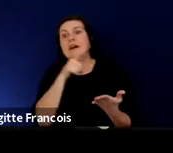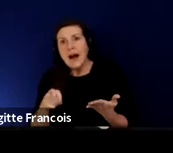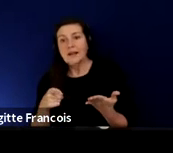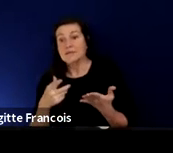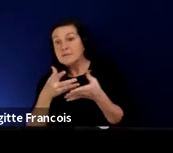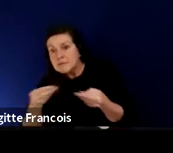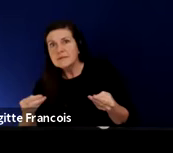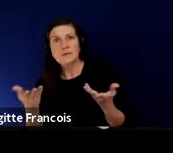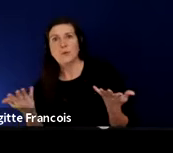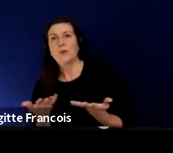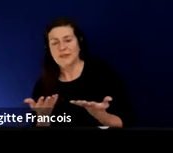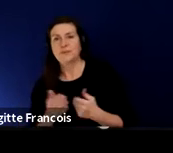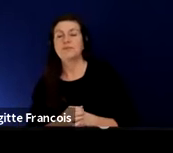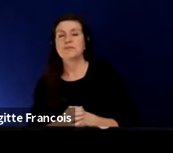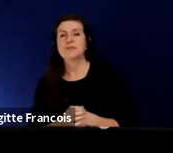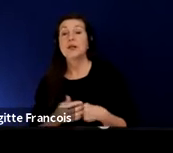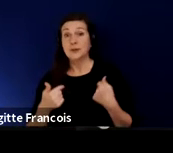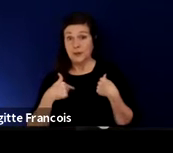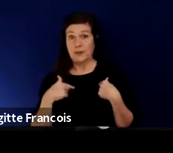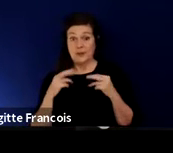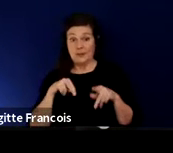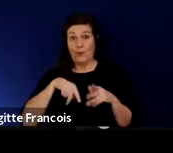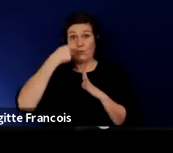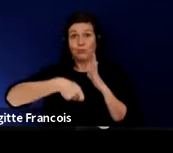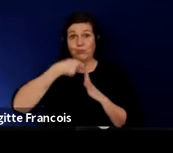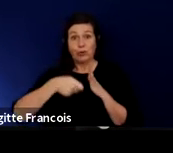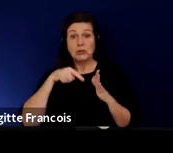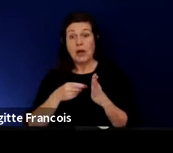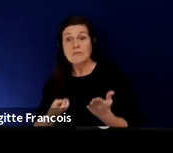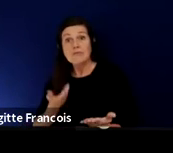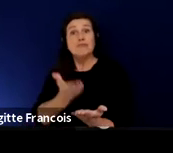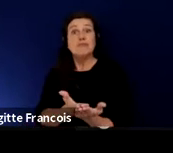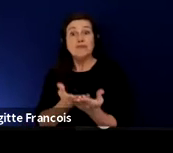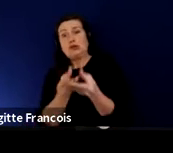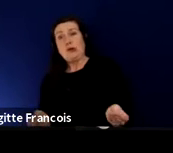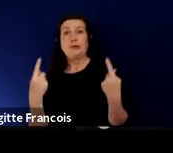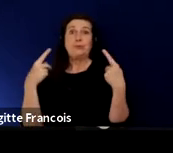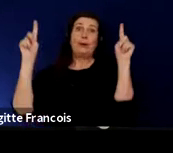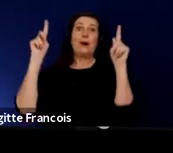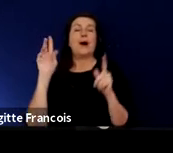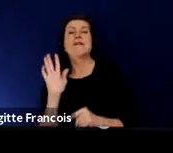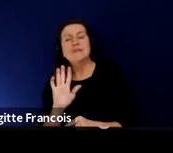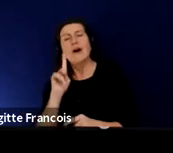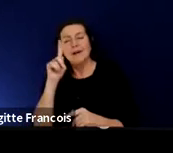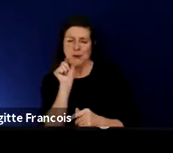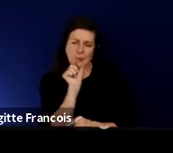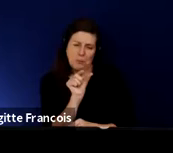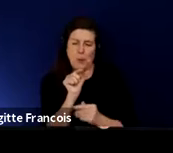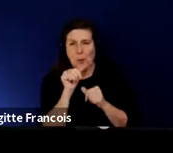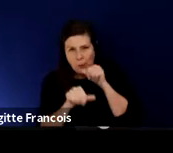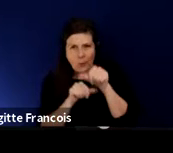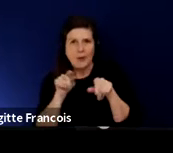project cannot offer the solutions. This is just a tiny project. It was done in short time. It's like, I see it as the first